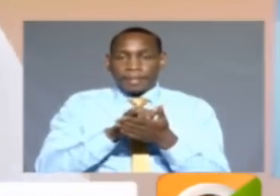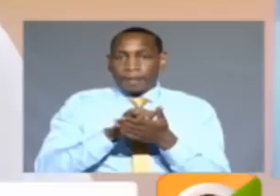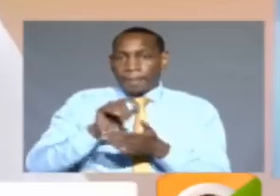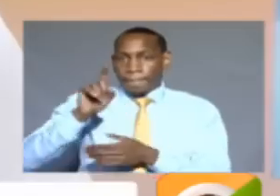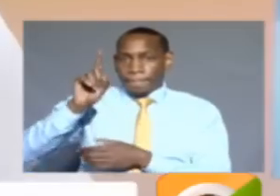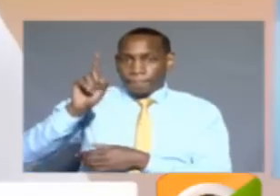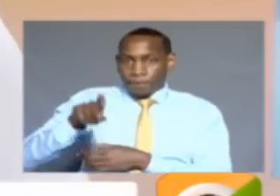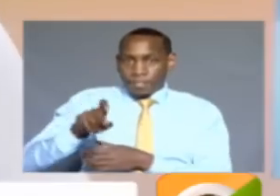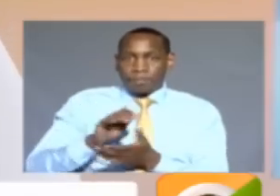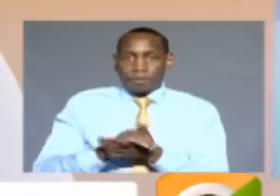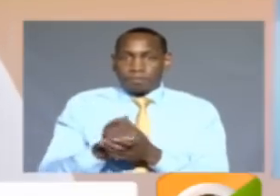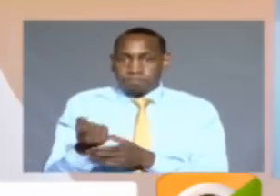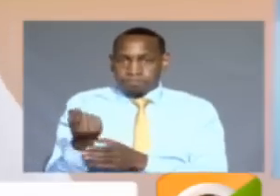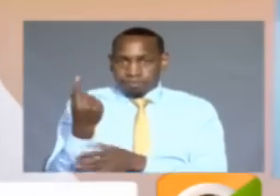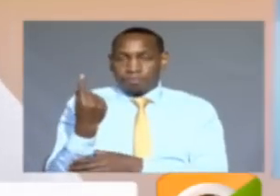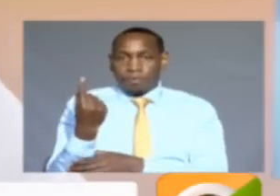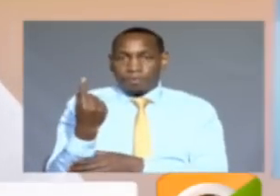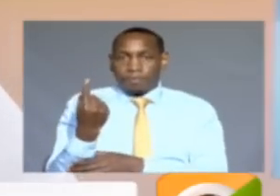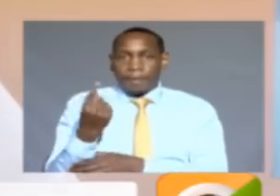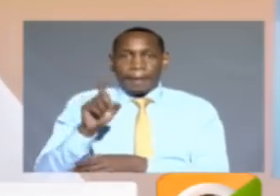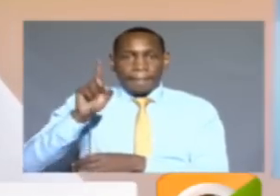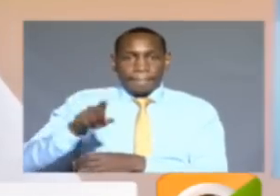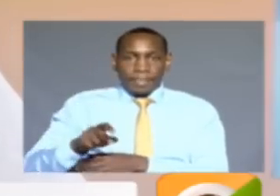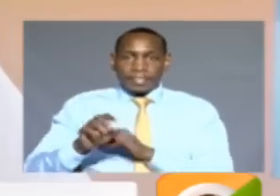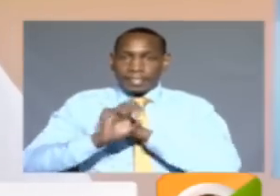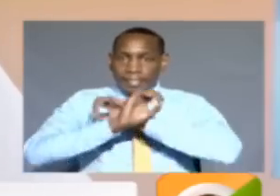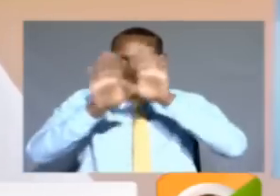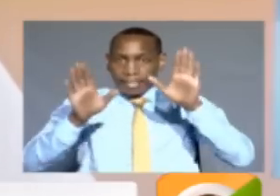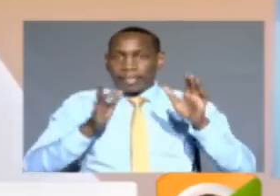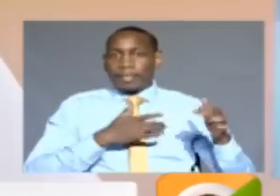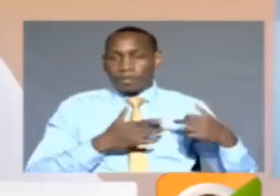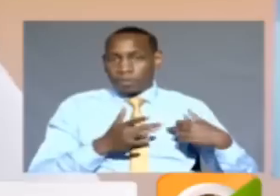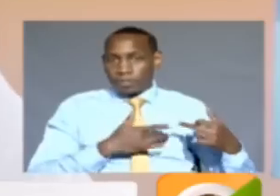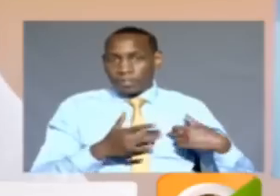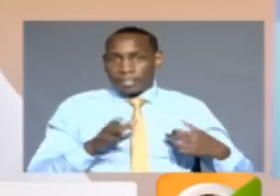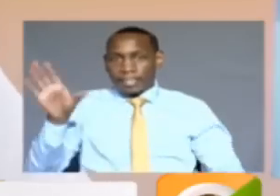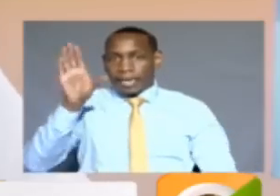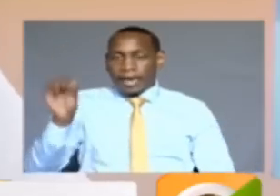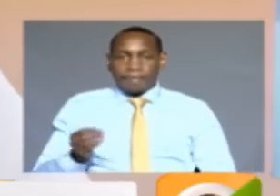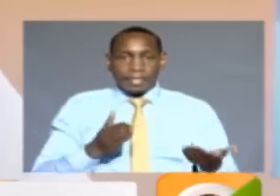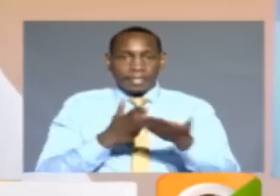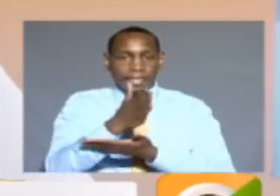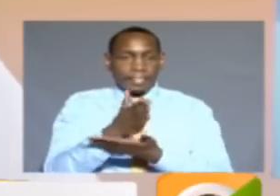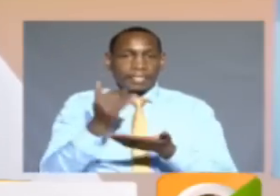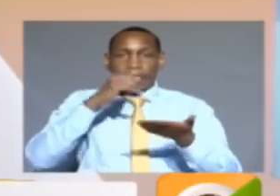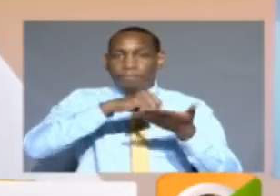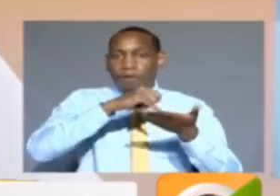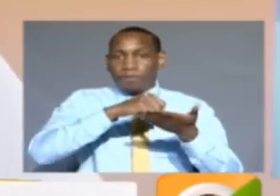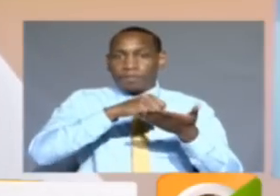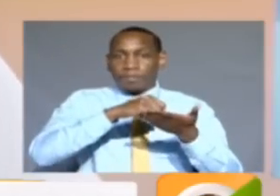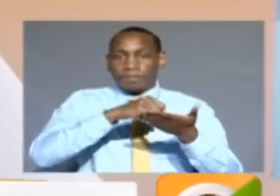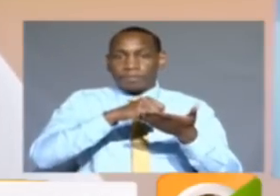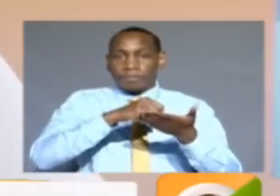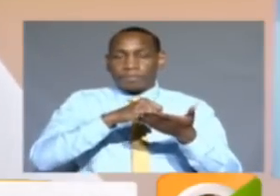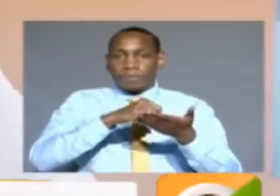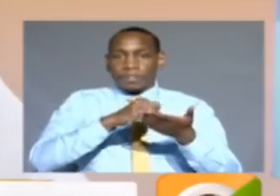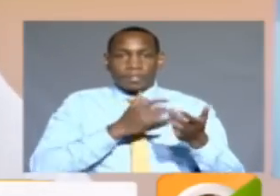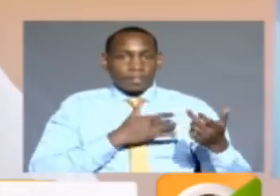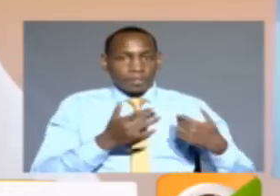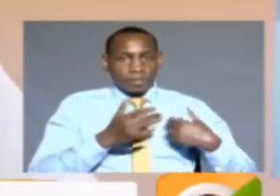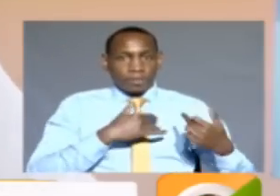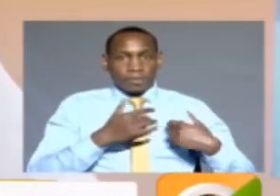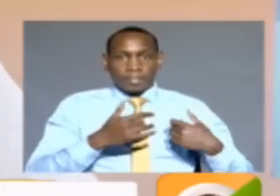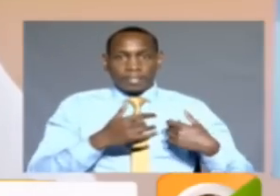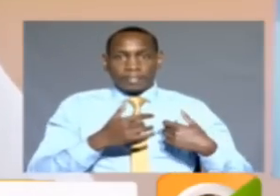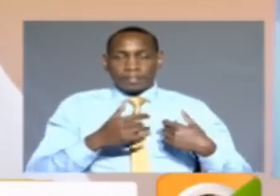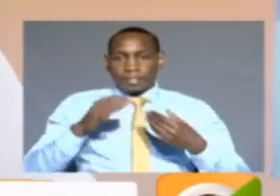emerge, you have to be clear in as far as African rights are concerned, in as far as statehood